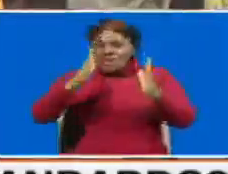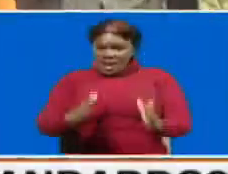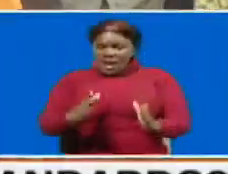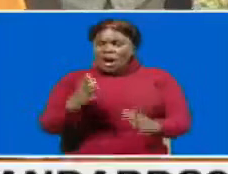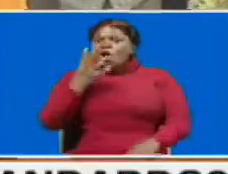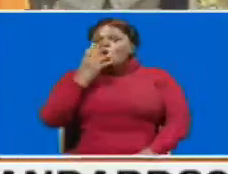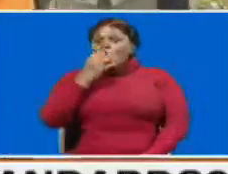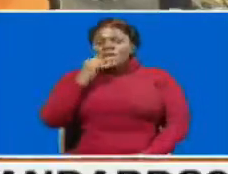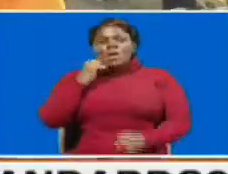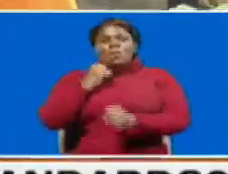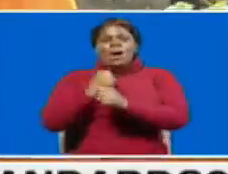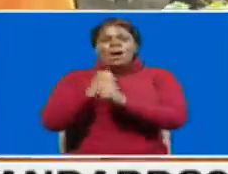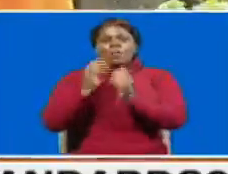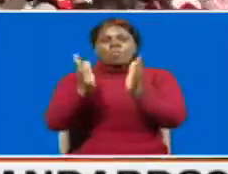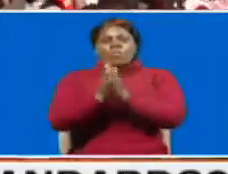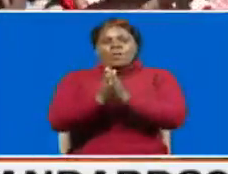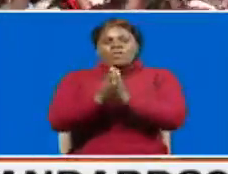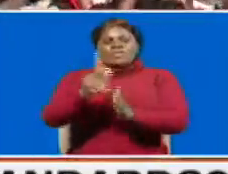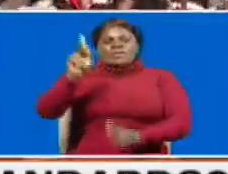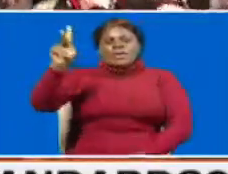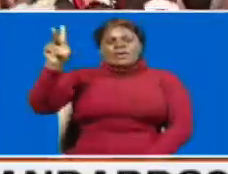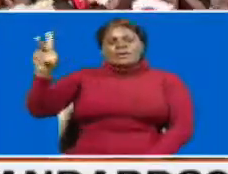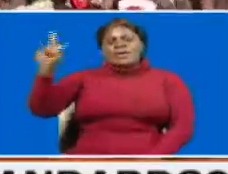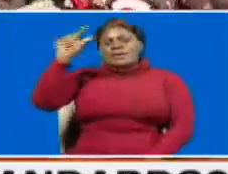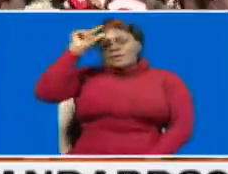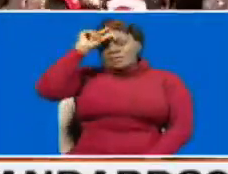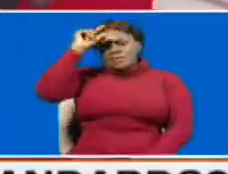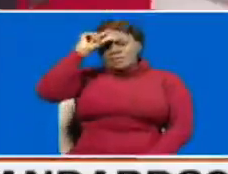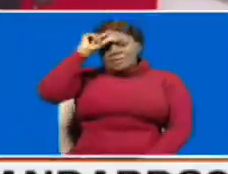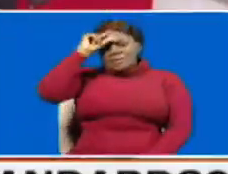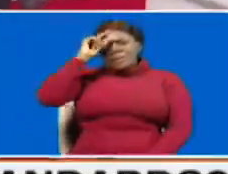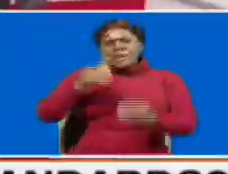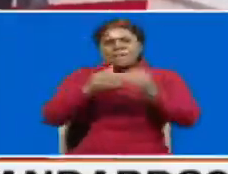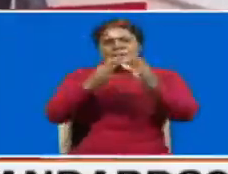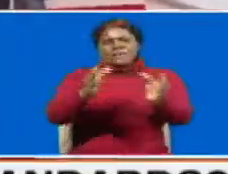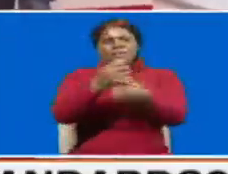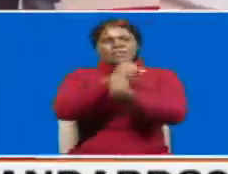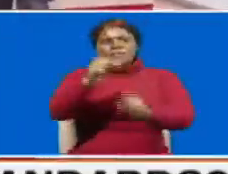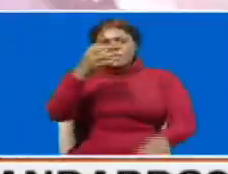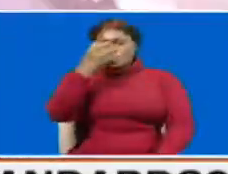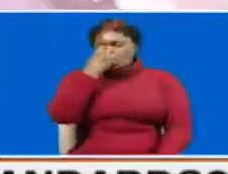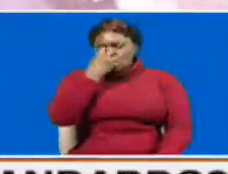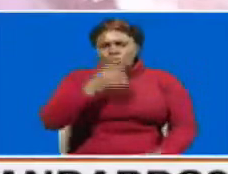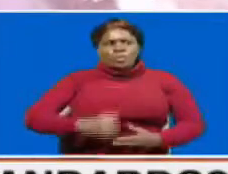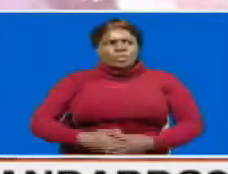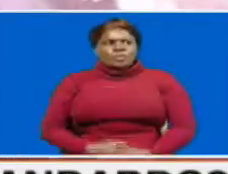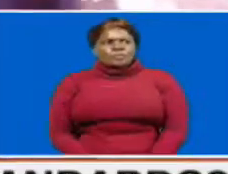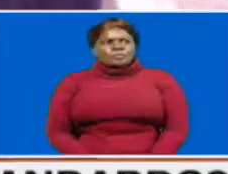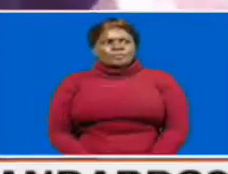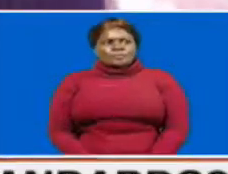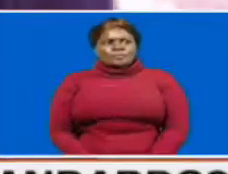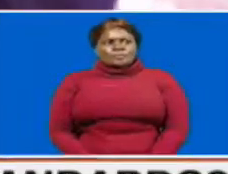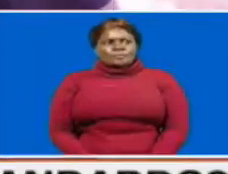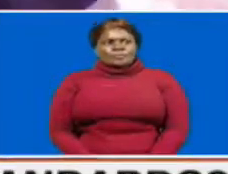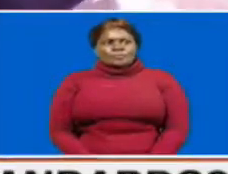on an ODM ticket to work with the Kenya Kwanza government under the leadership of President Ruto.